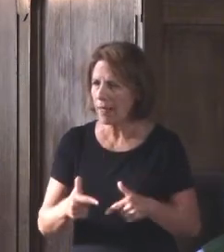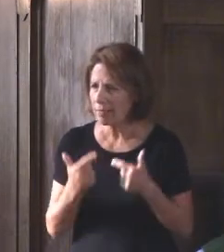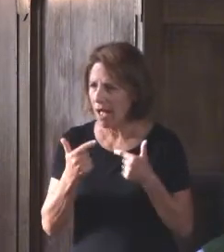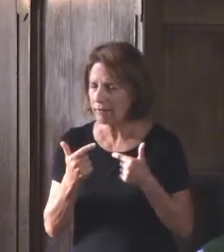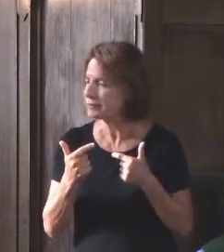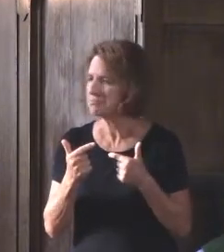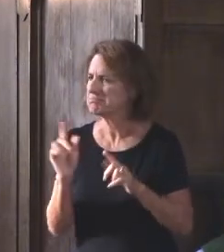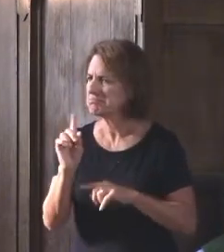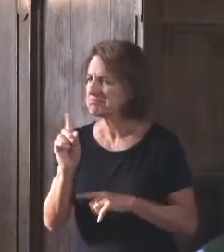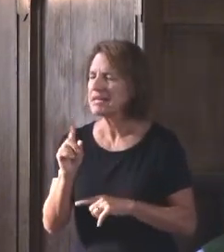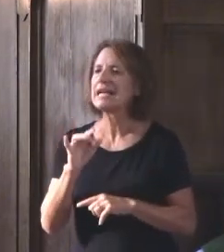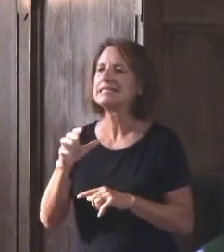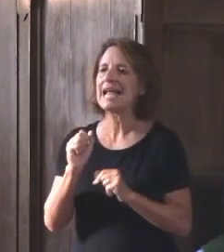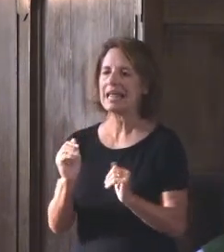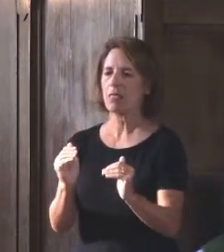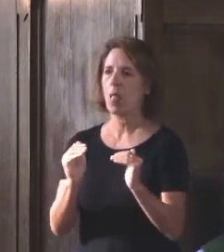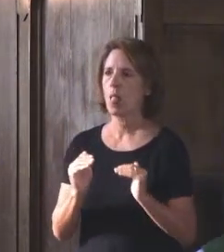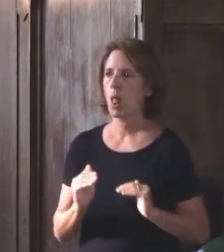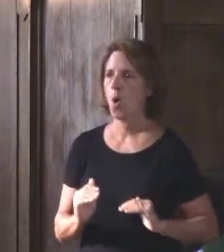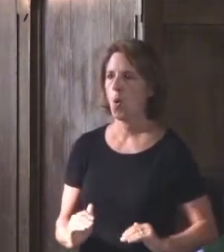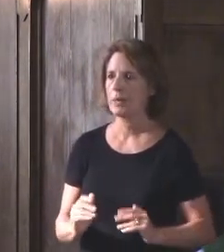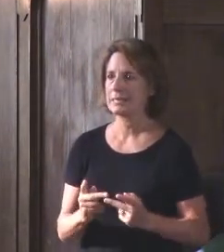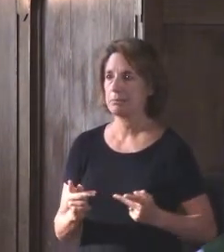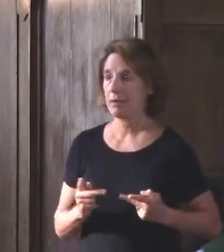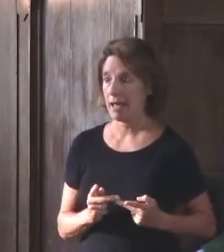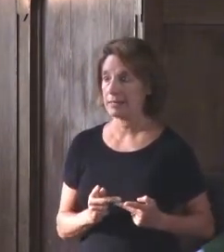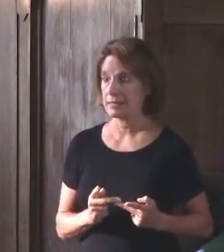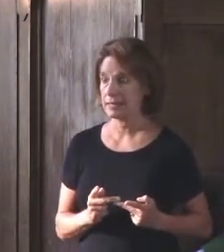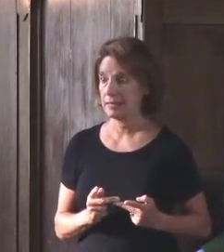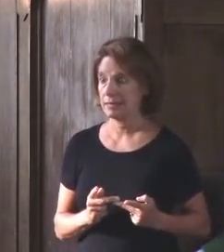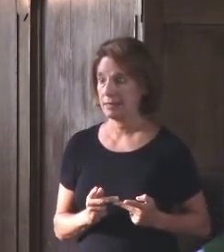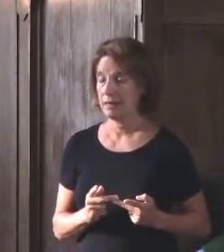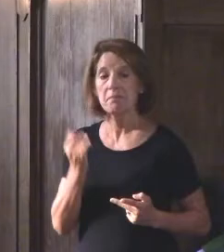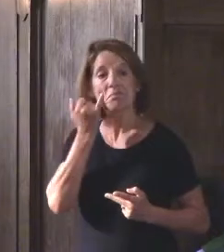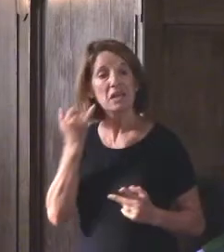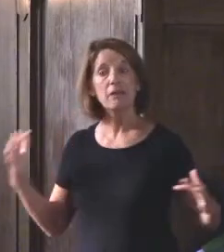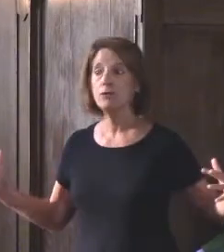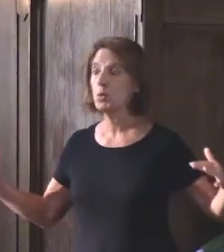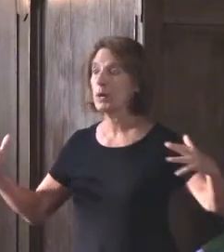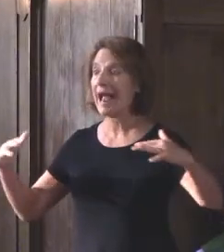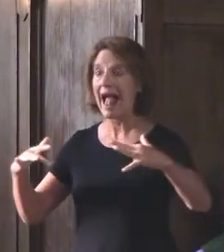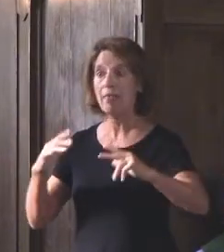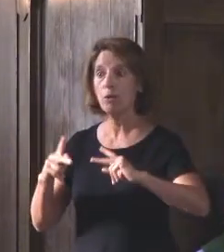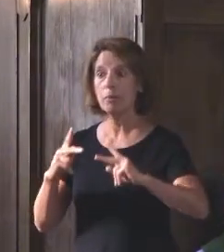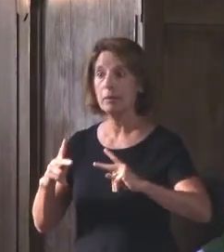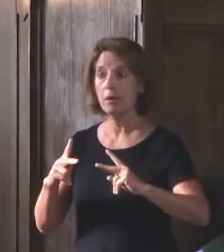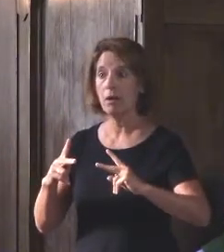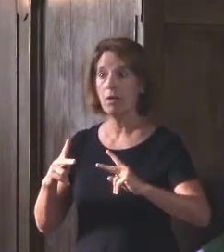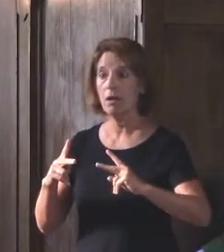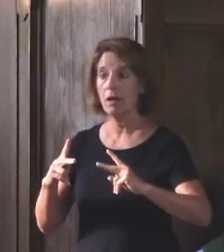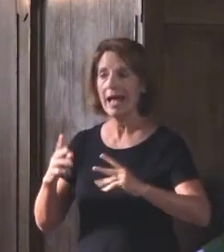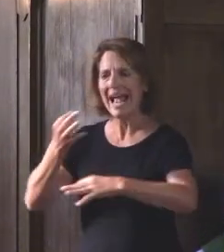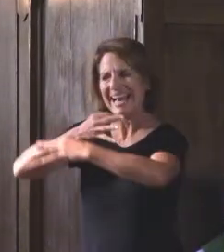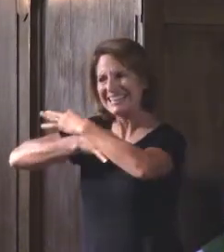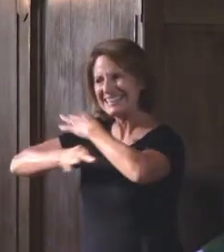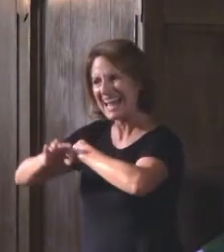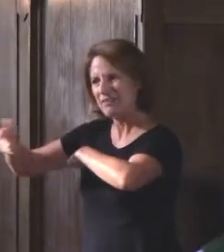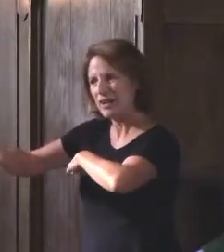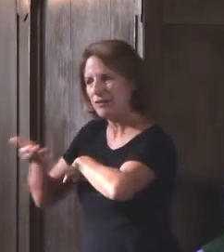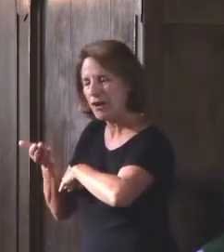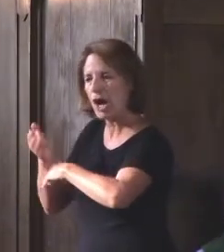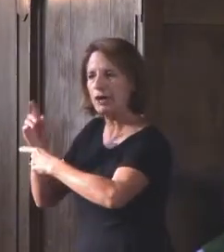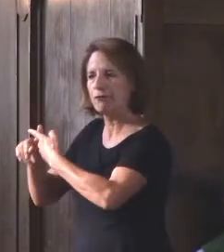lowest place, and whenever you gather people, instead of inviting your friends and your relatives and your